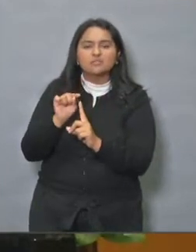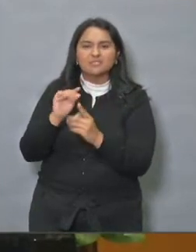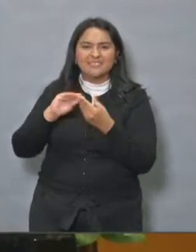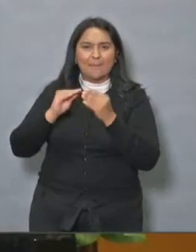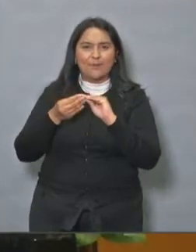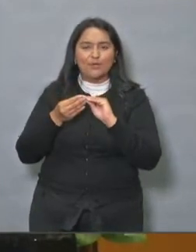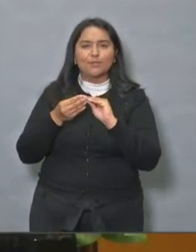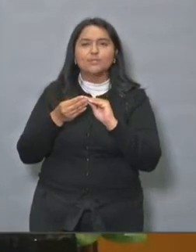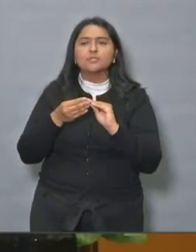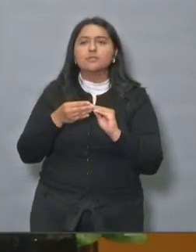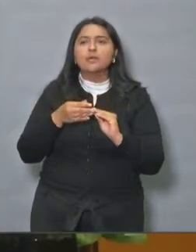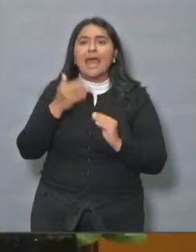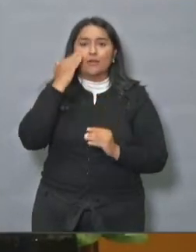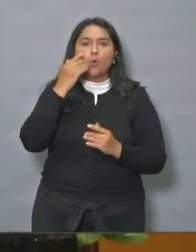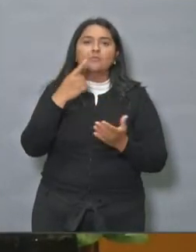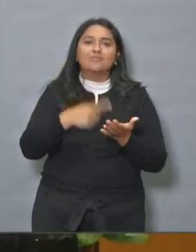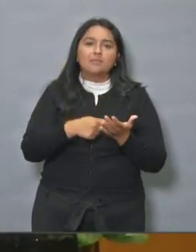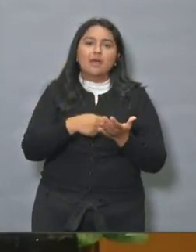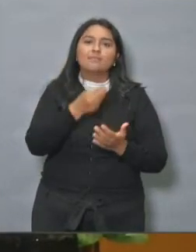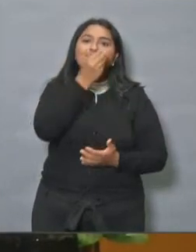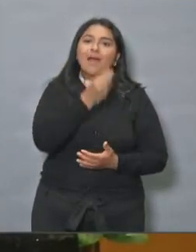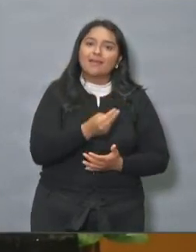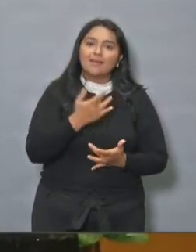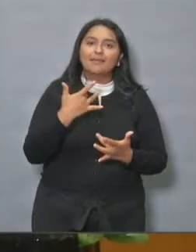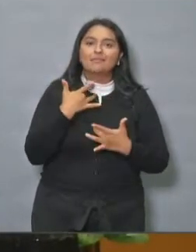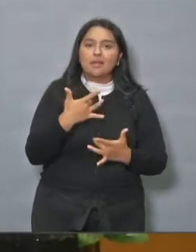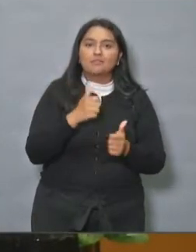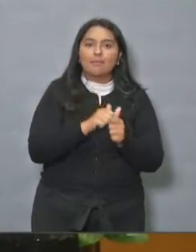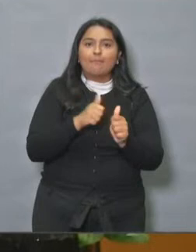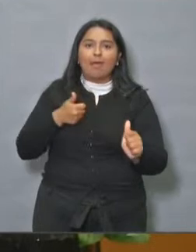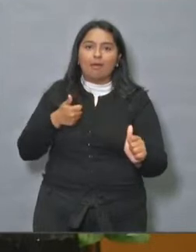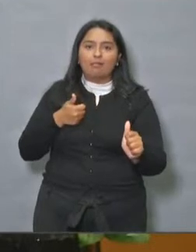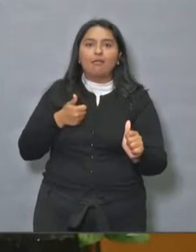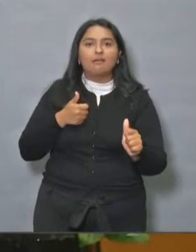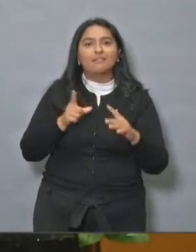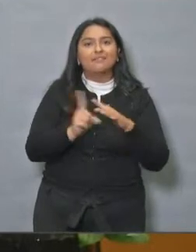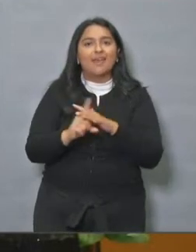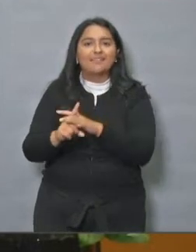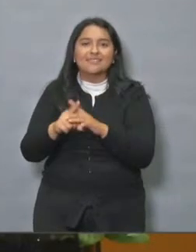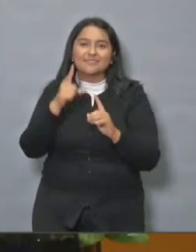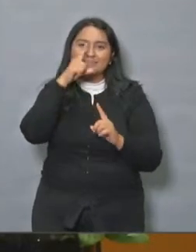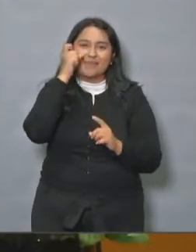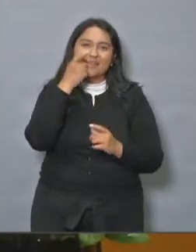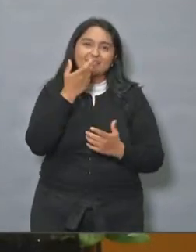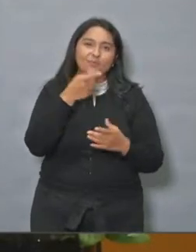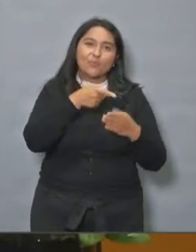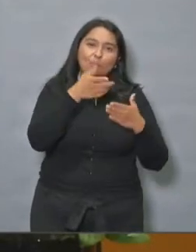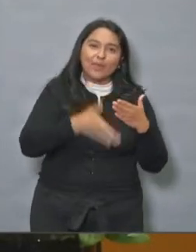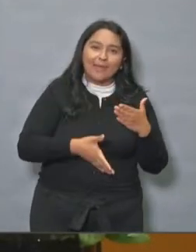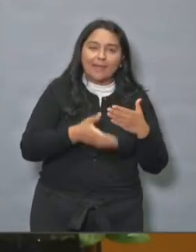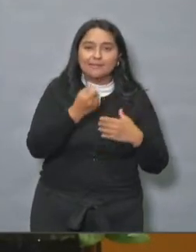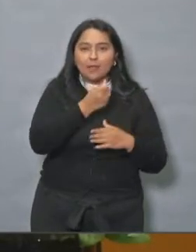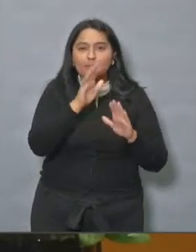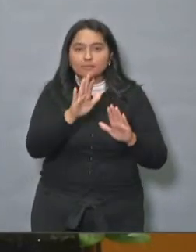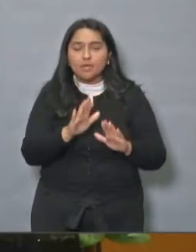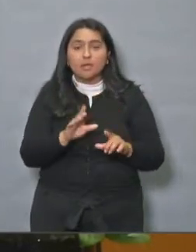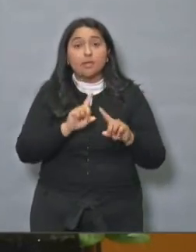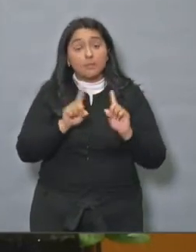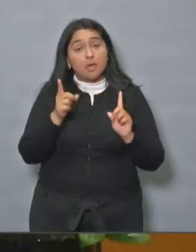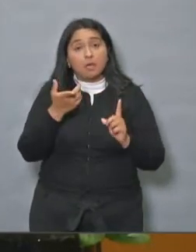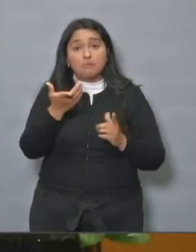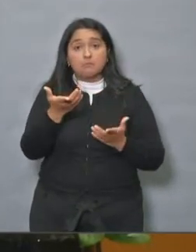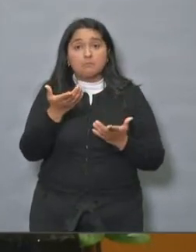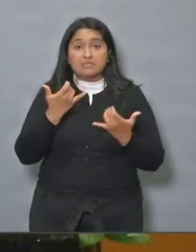that sometimes on Mondays there's a backlog of cases from the weekend, but I'm wondering if that is the case from today, if you